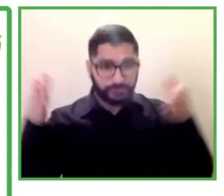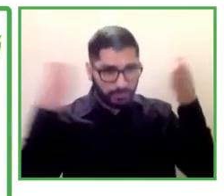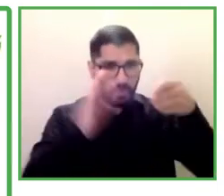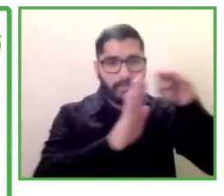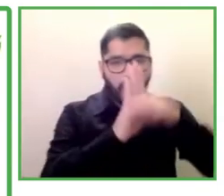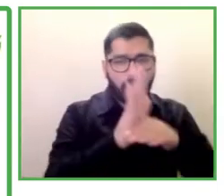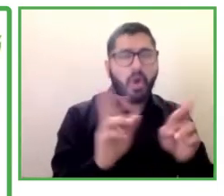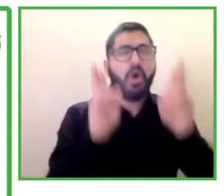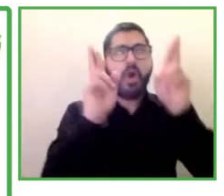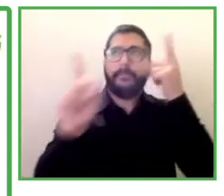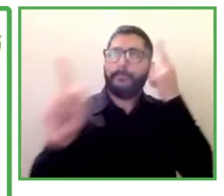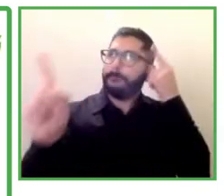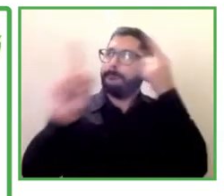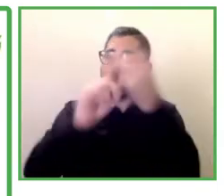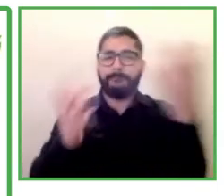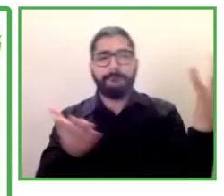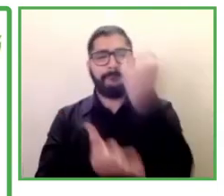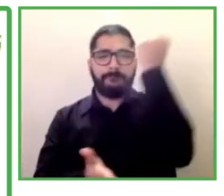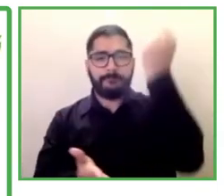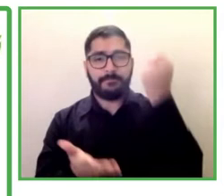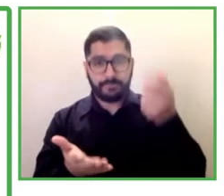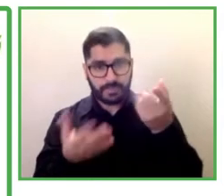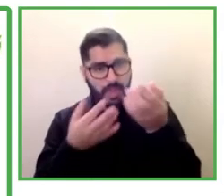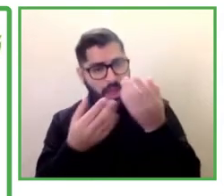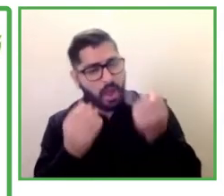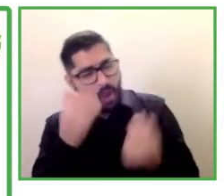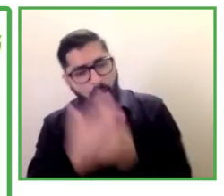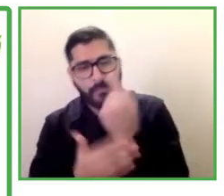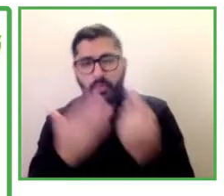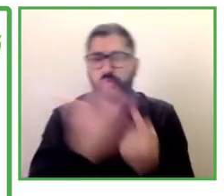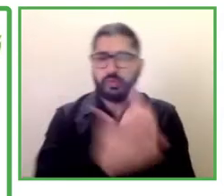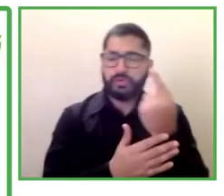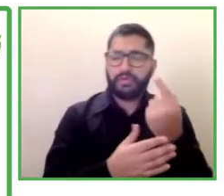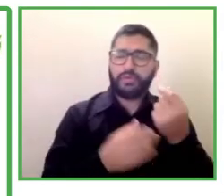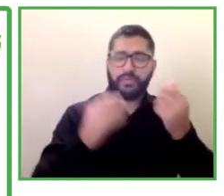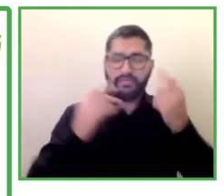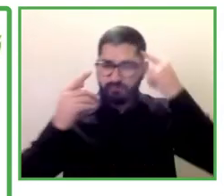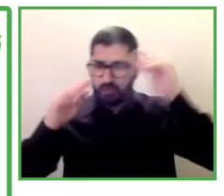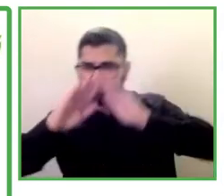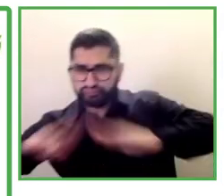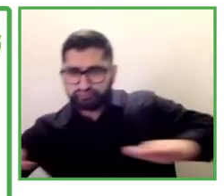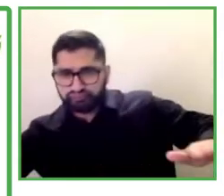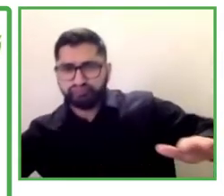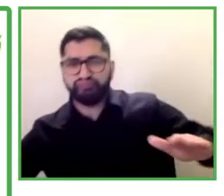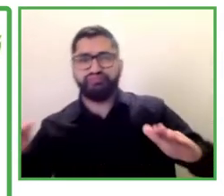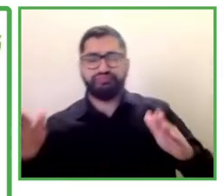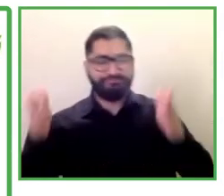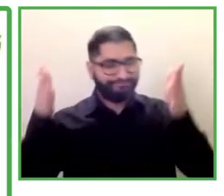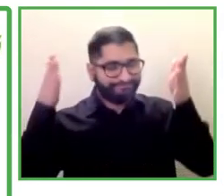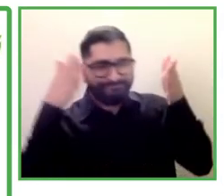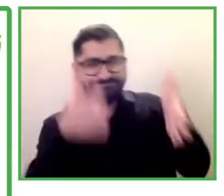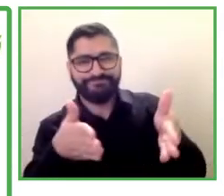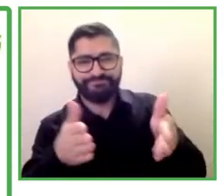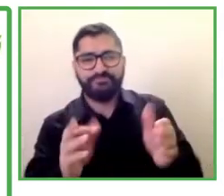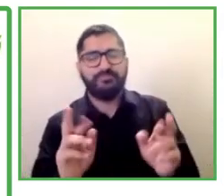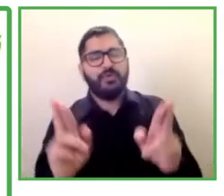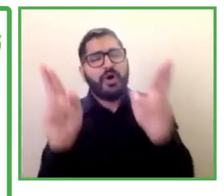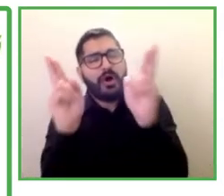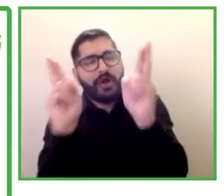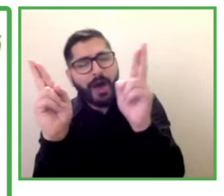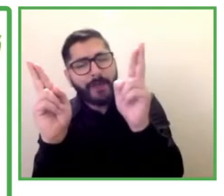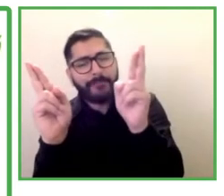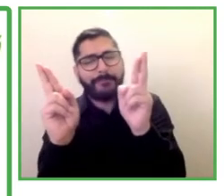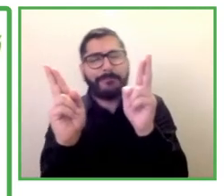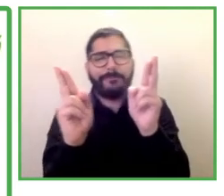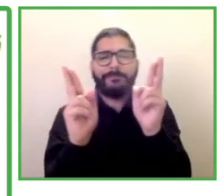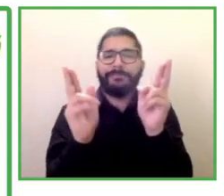successful and that is fruitful for the people and also for the children that we are going to be helping, and that it can be replicated in